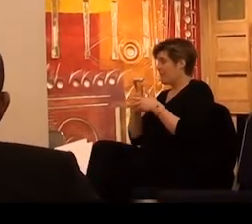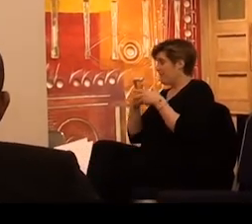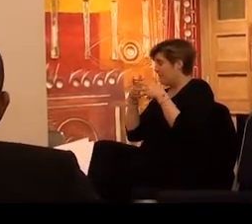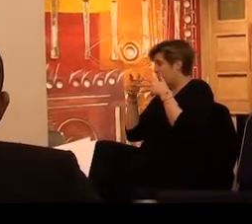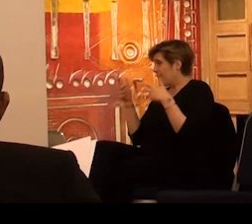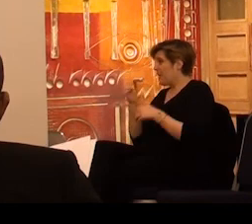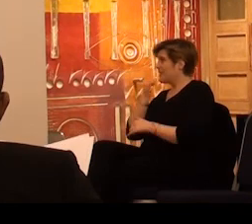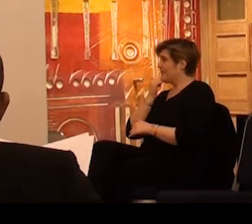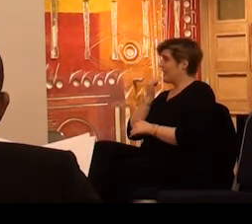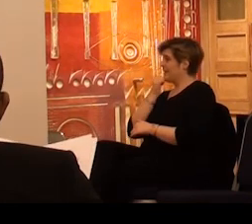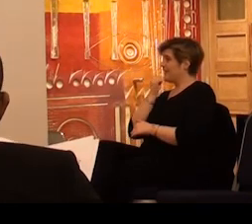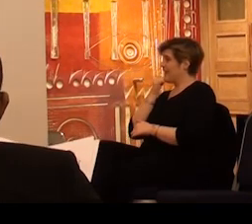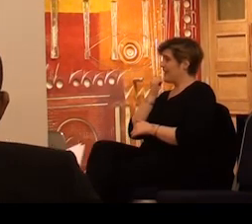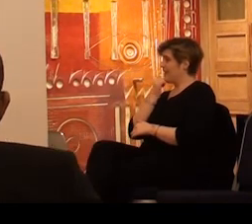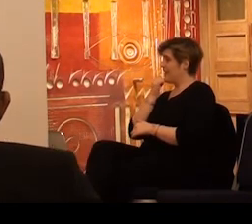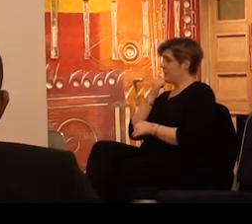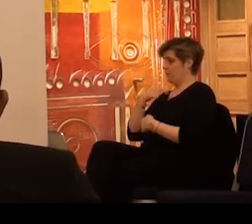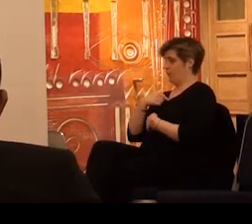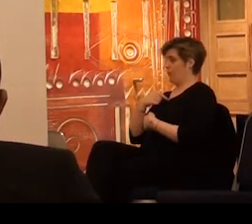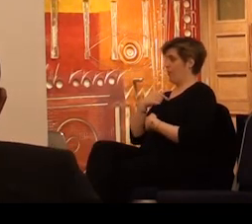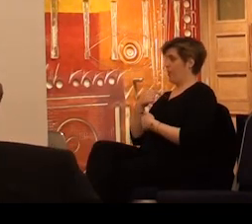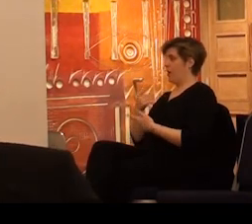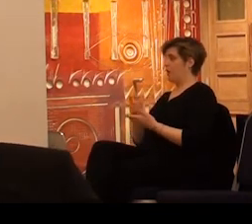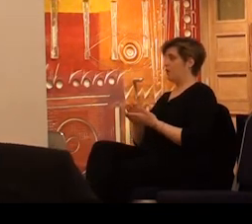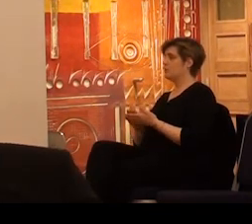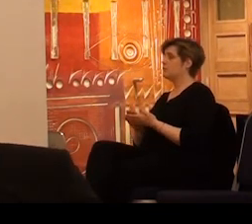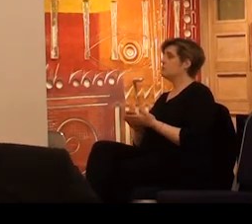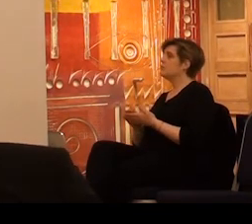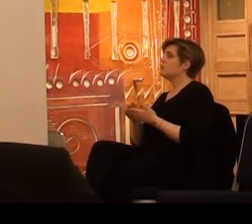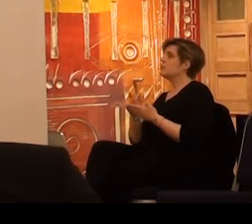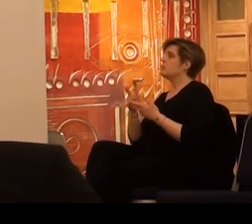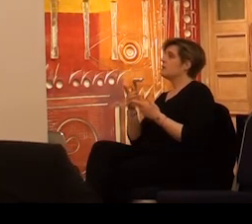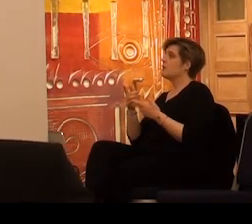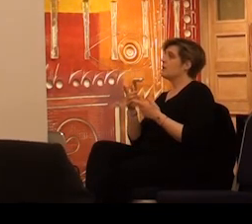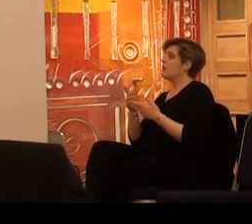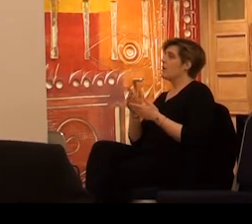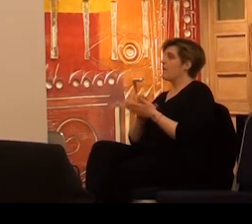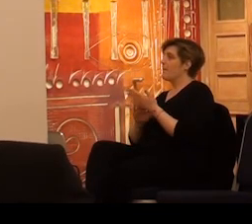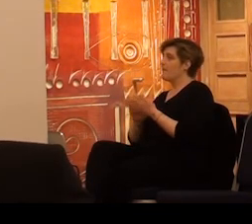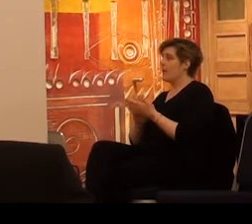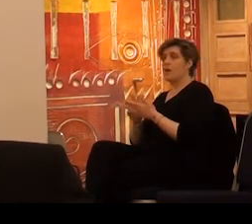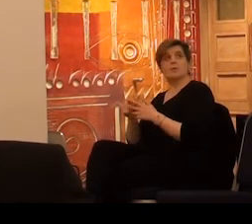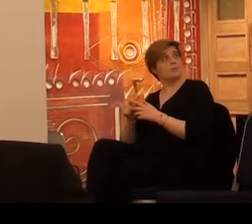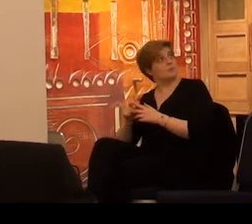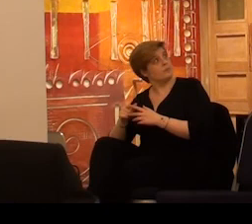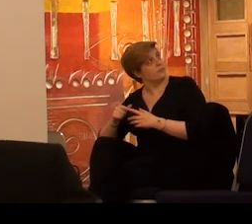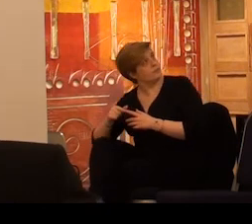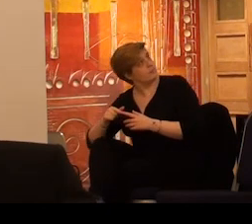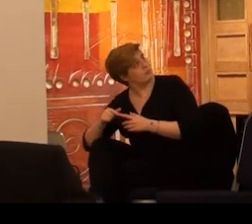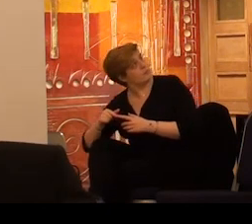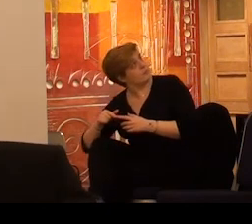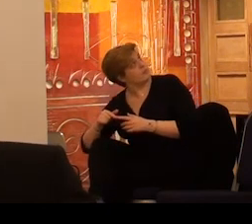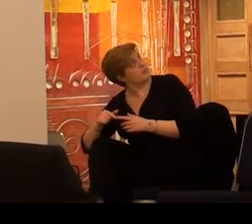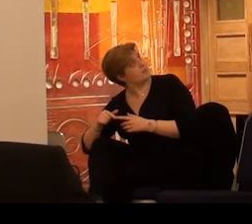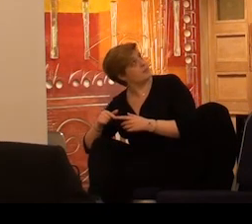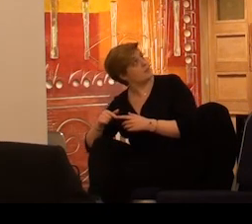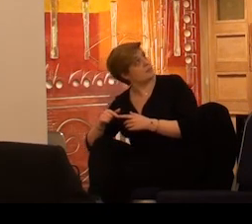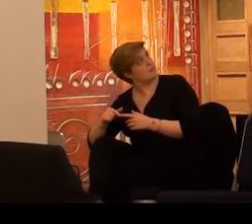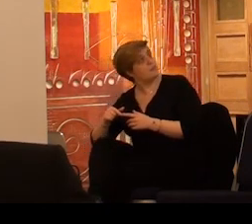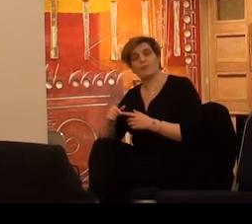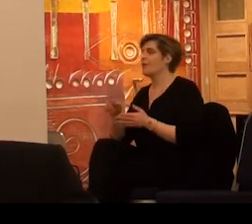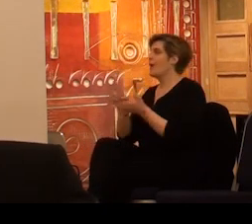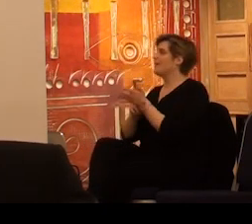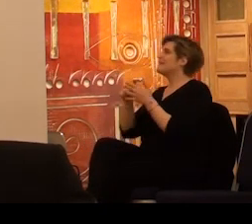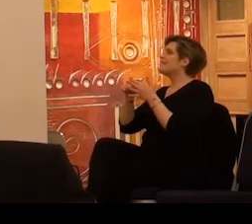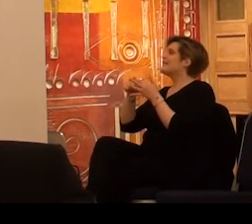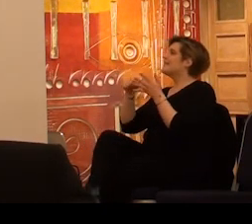and the biggest data point for me, is the fact that our needs figure is 0. Every single young person from our school